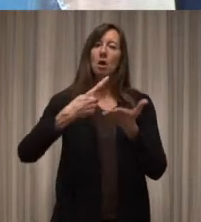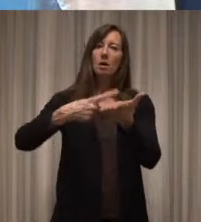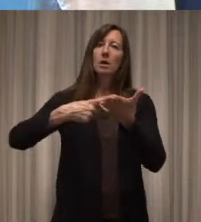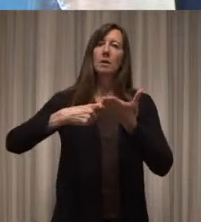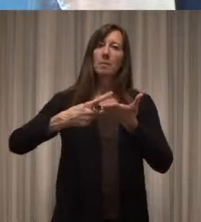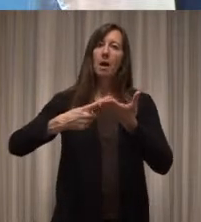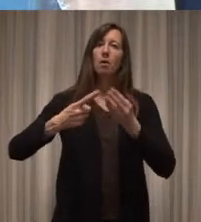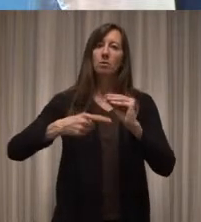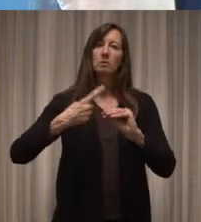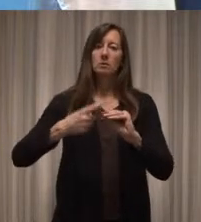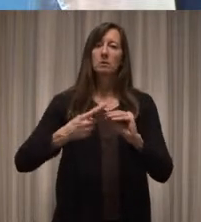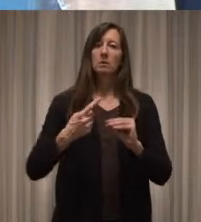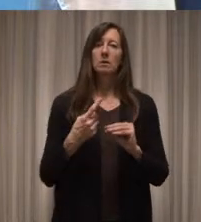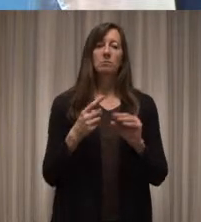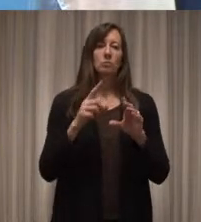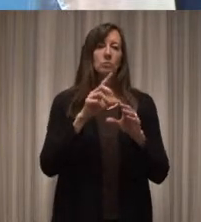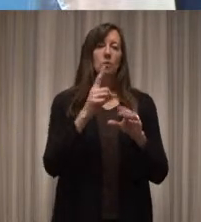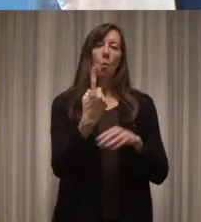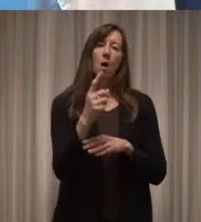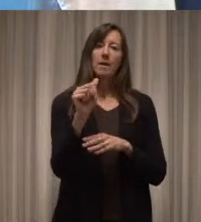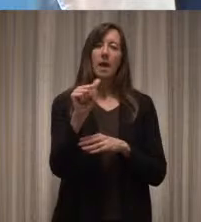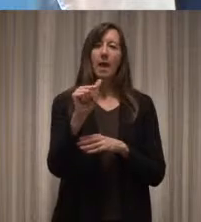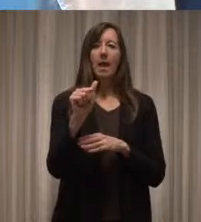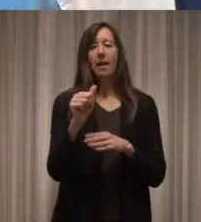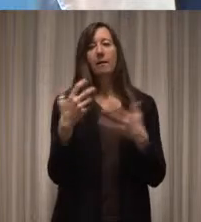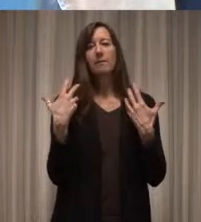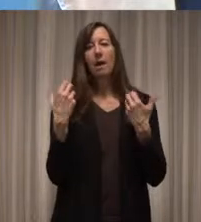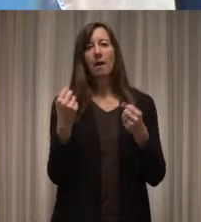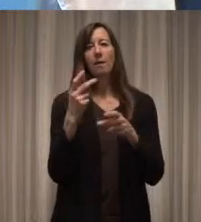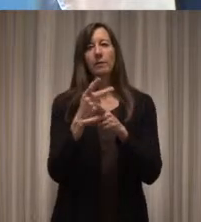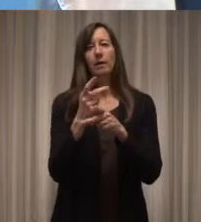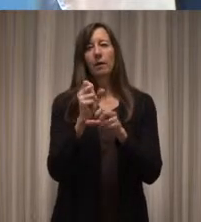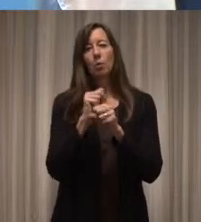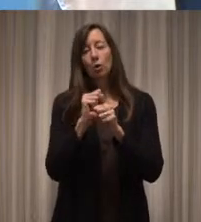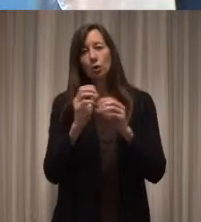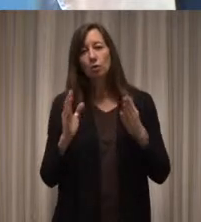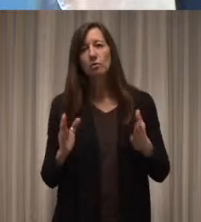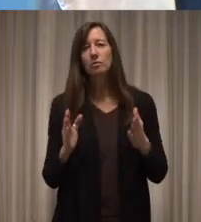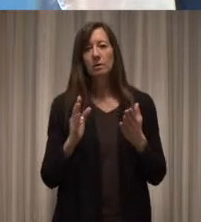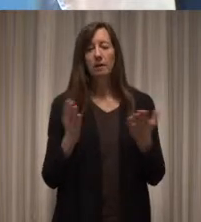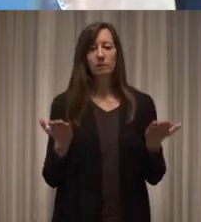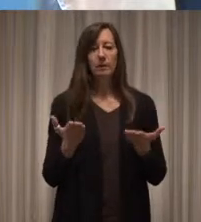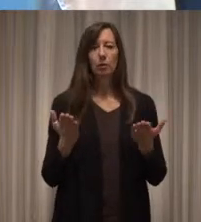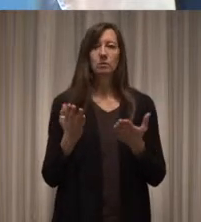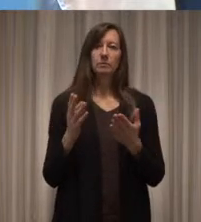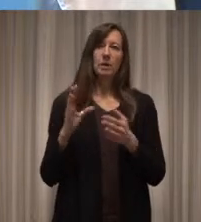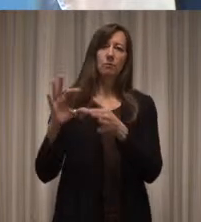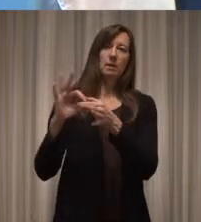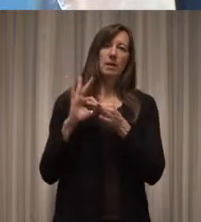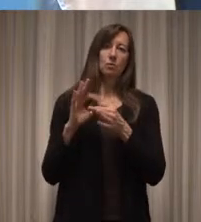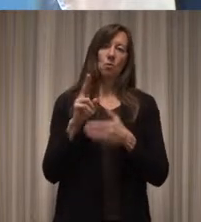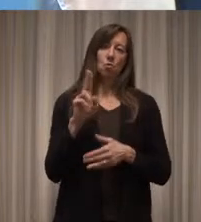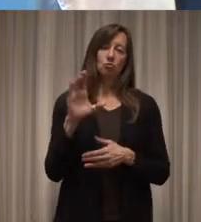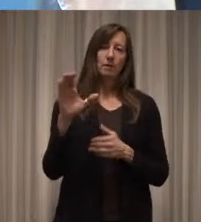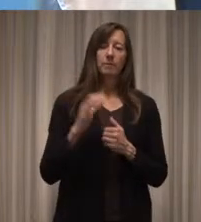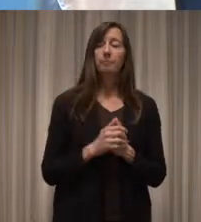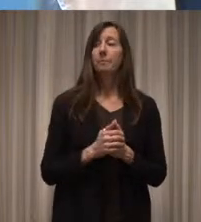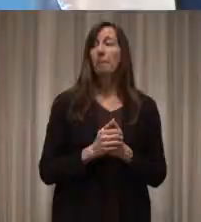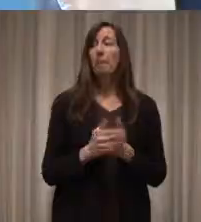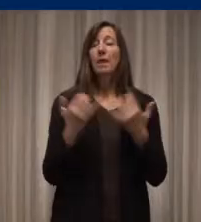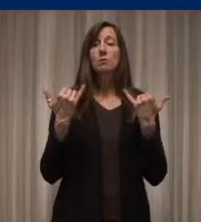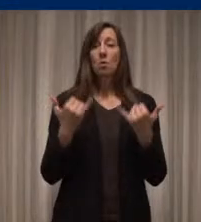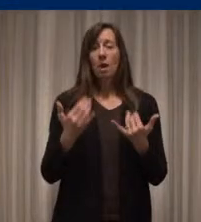group. I know that's a lot of information. I'm going to put up another slide with a bunch of words on it. This is